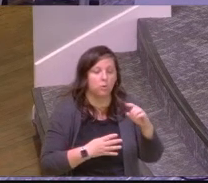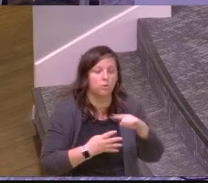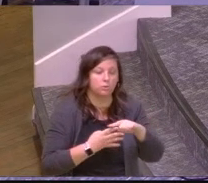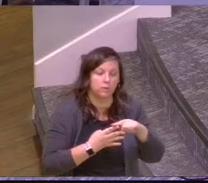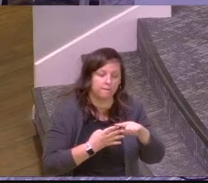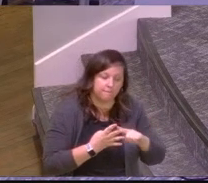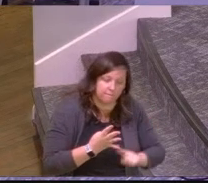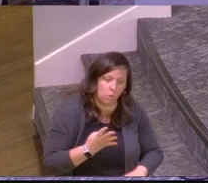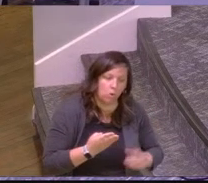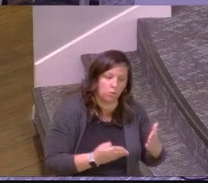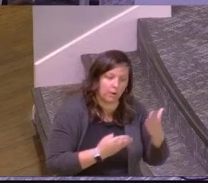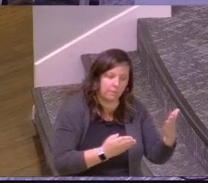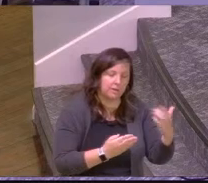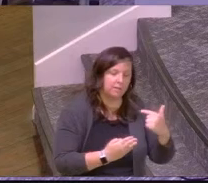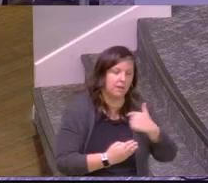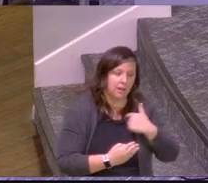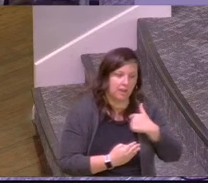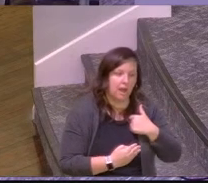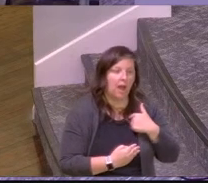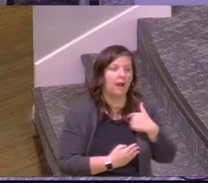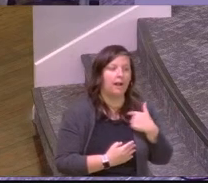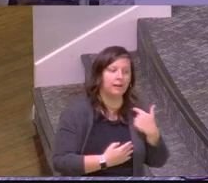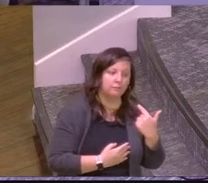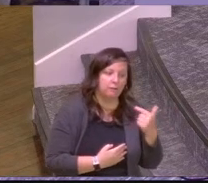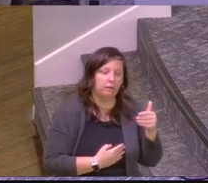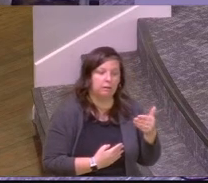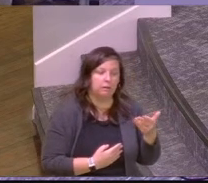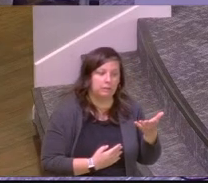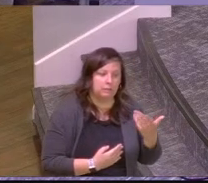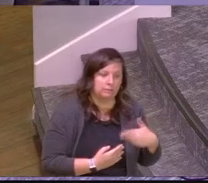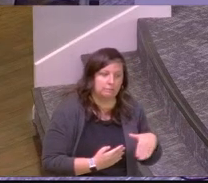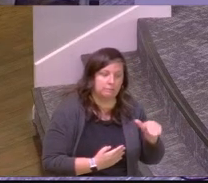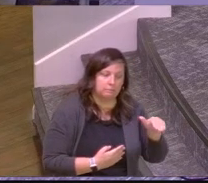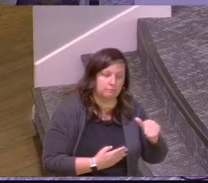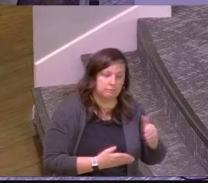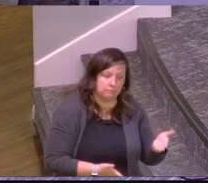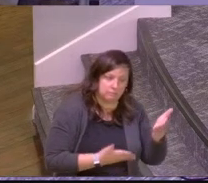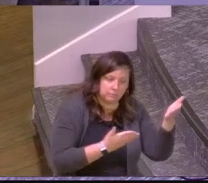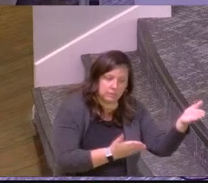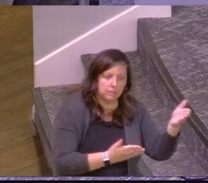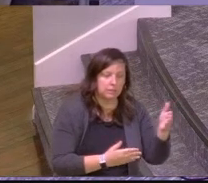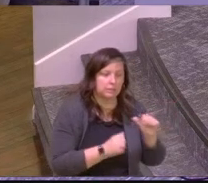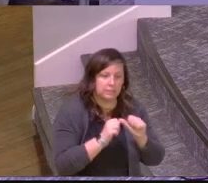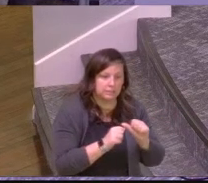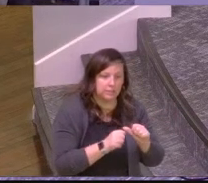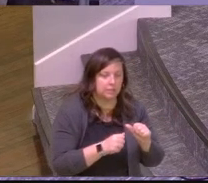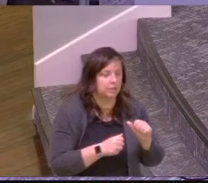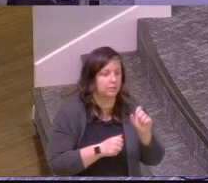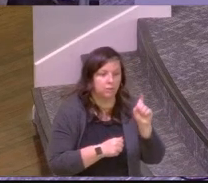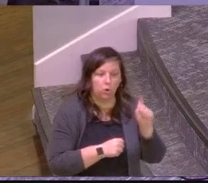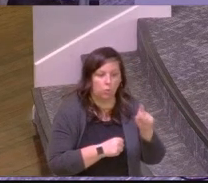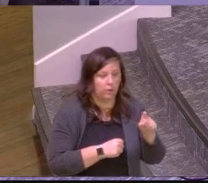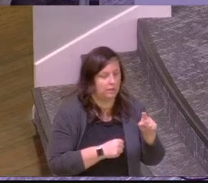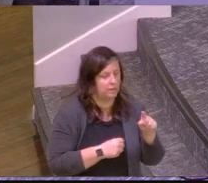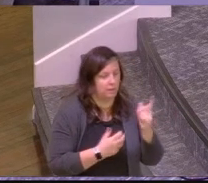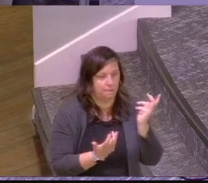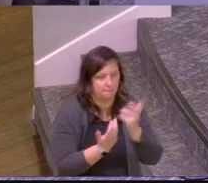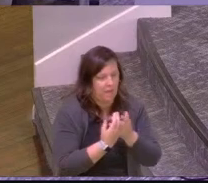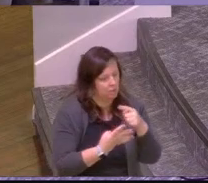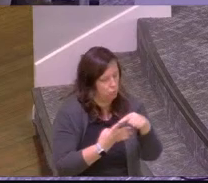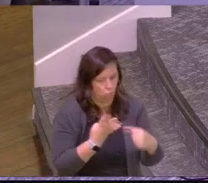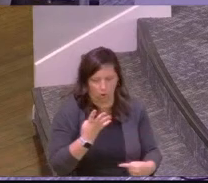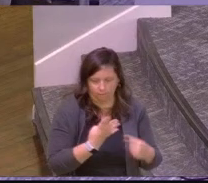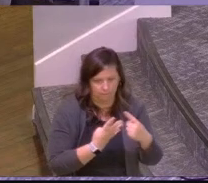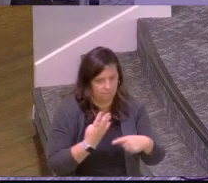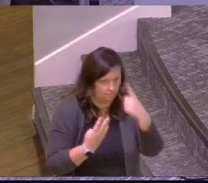and those are the four that I, you know, still, it has to fall within those parameters for me to make a recommendation. And so